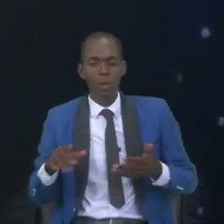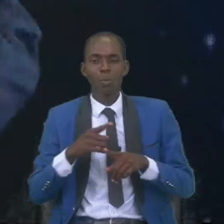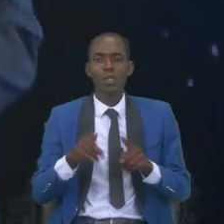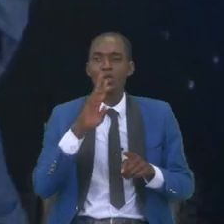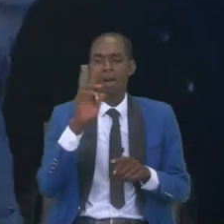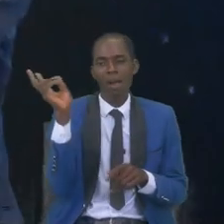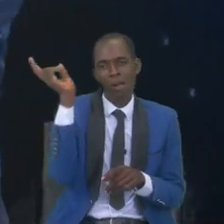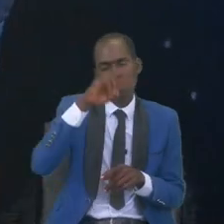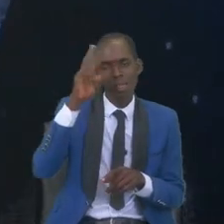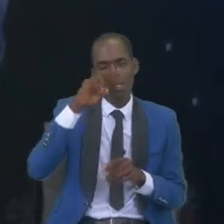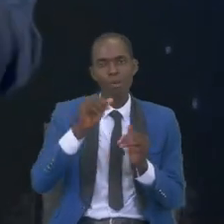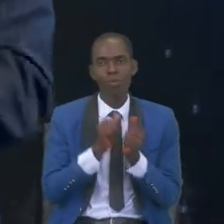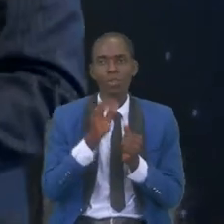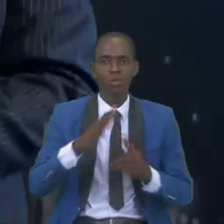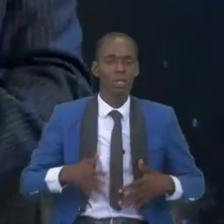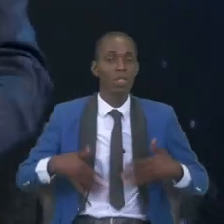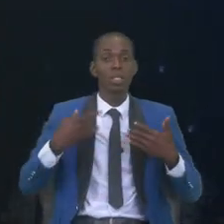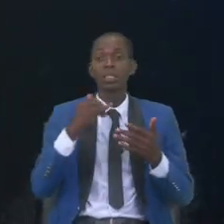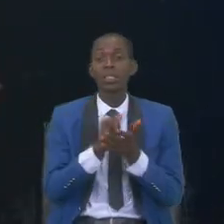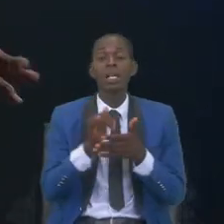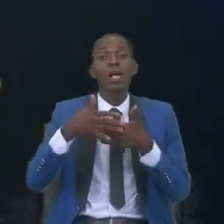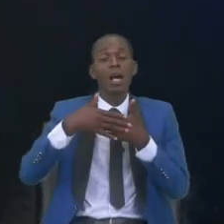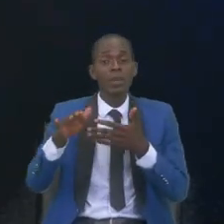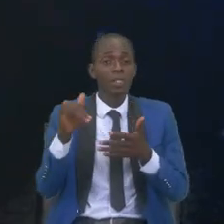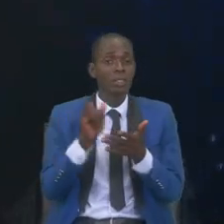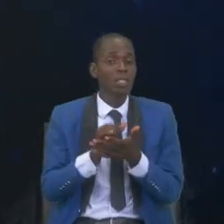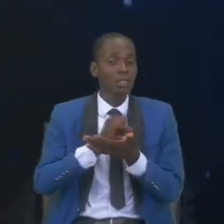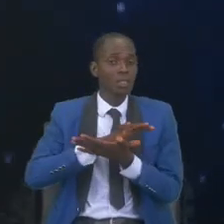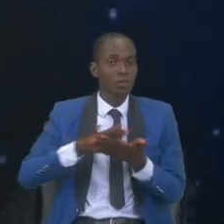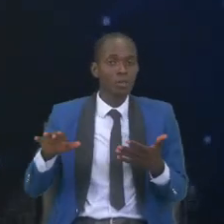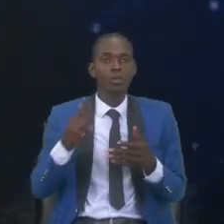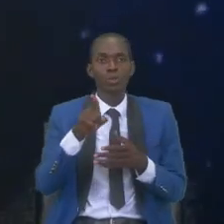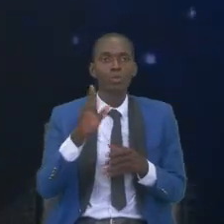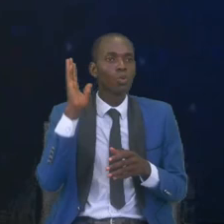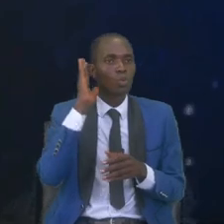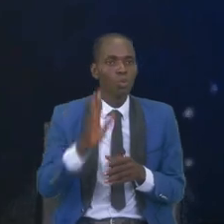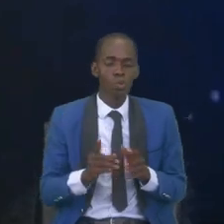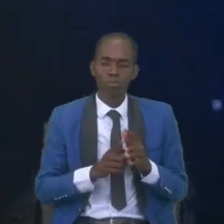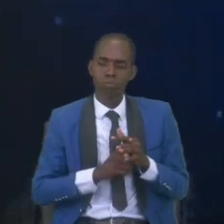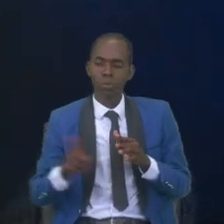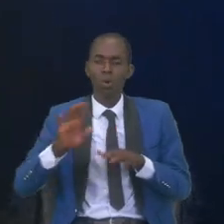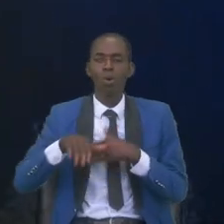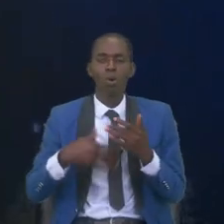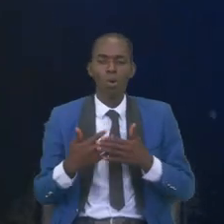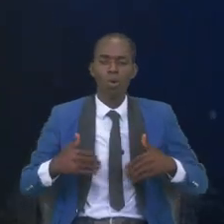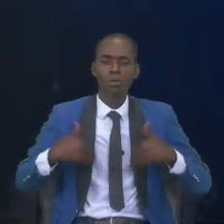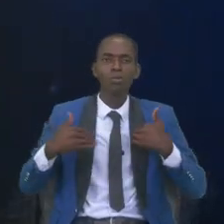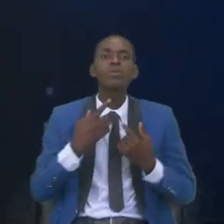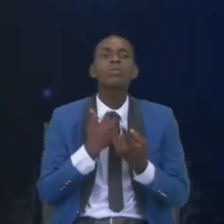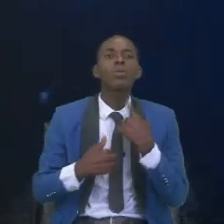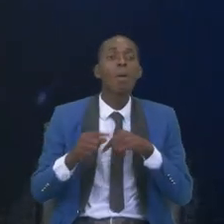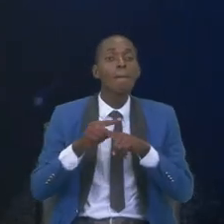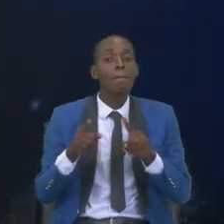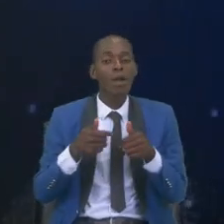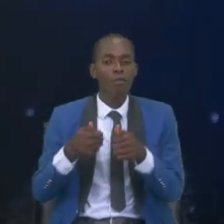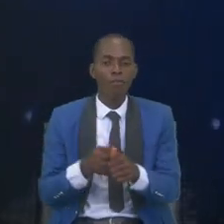says, even after that sanctification, it says, flee also youthful lusts, but follow righteousness and